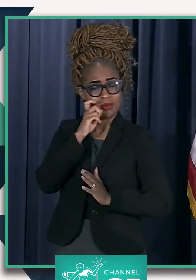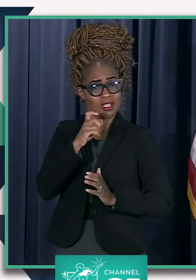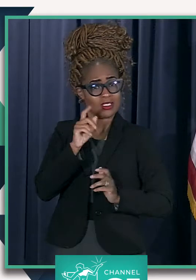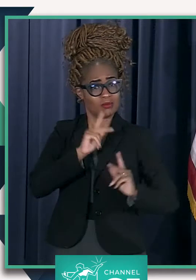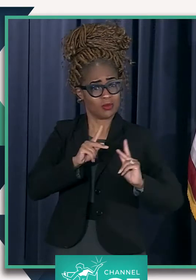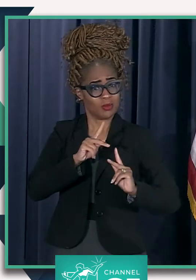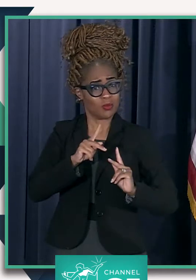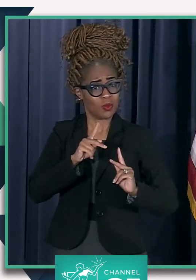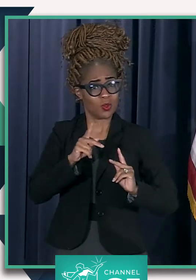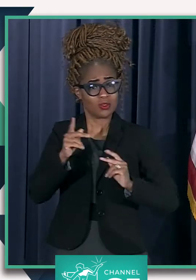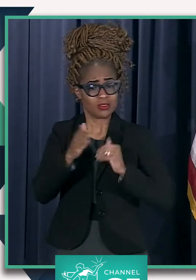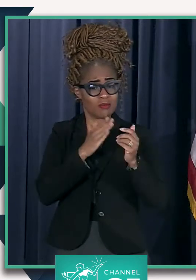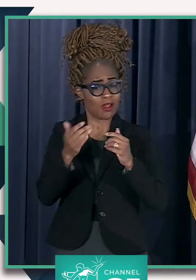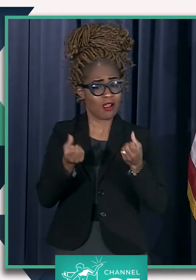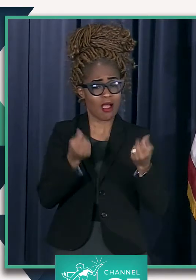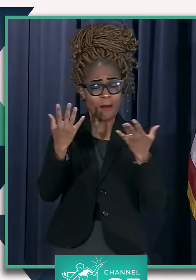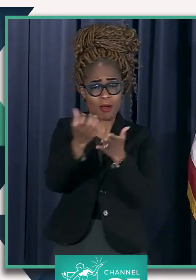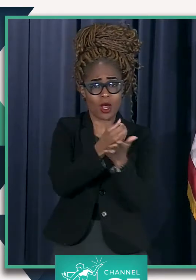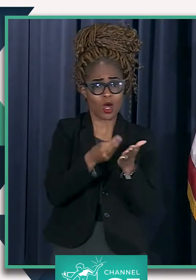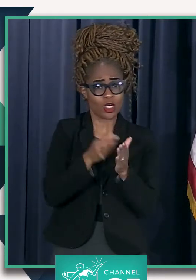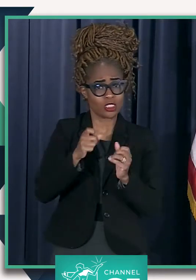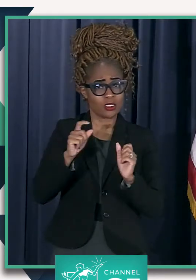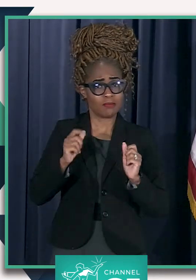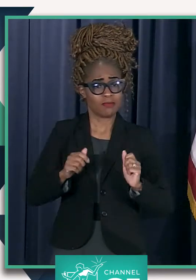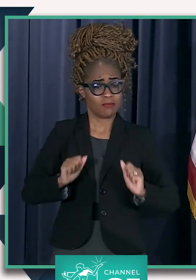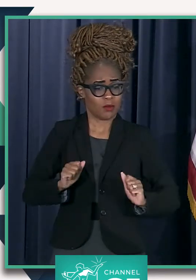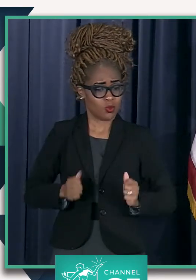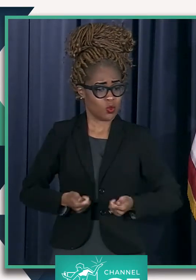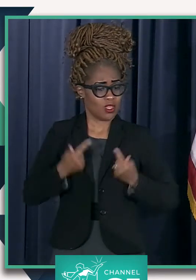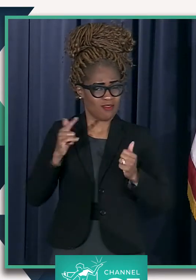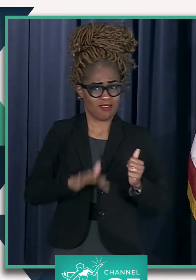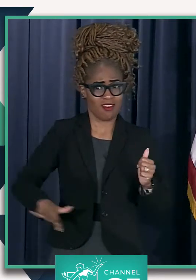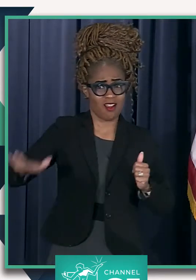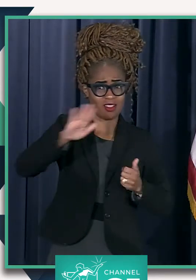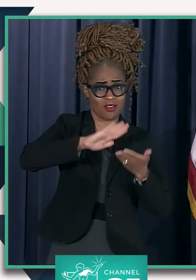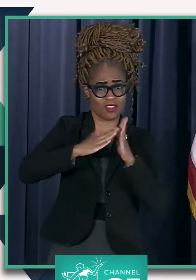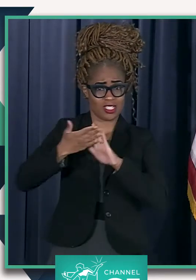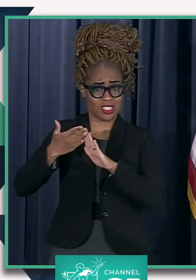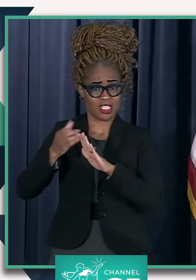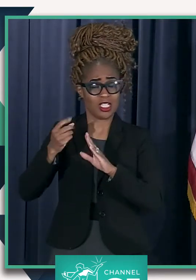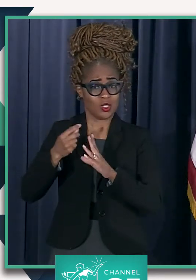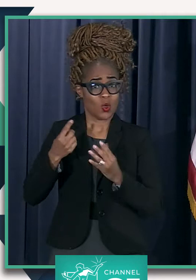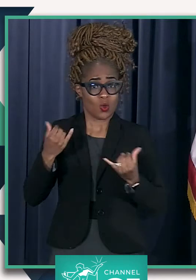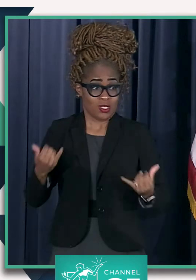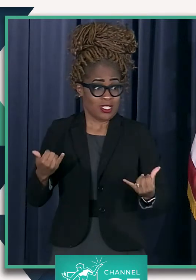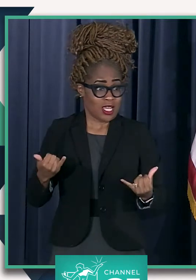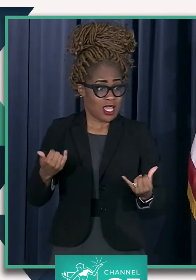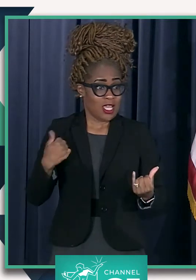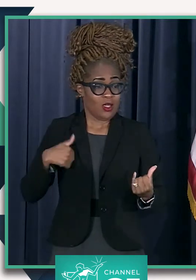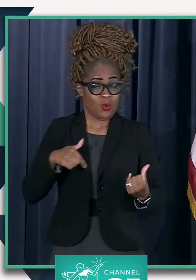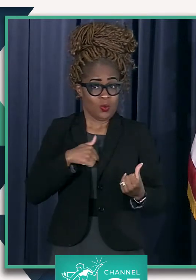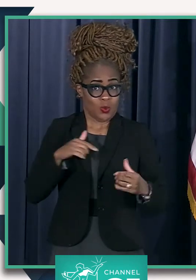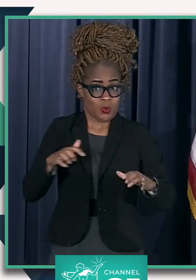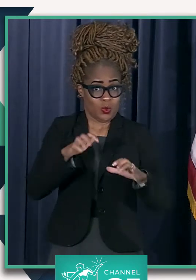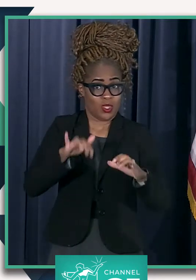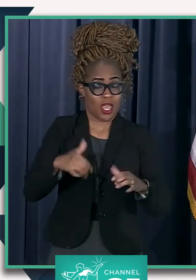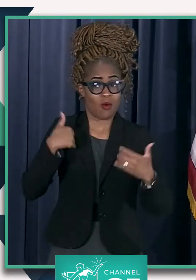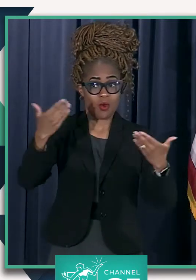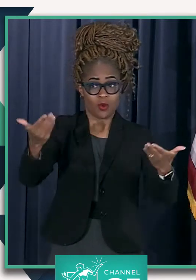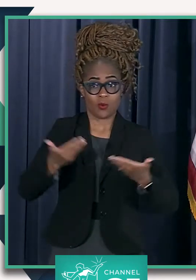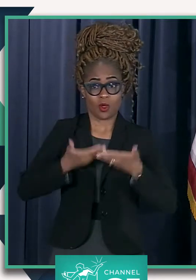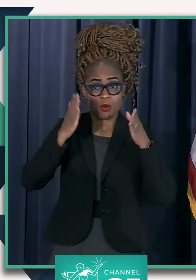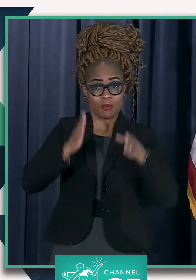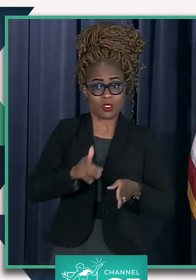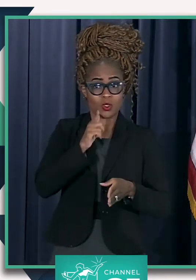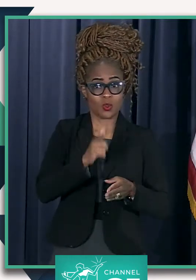in all neighborhoods in this city. And we are making a major step forward today, and I want to welcome somebody who